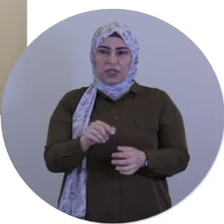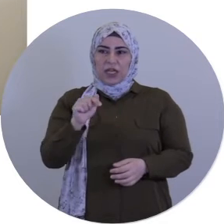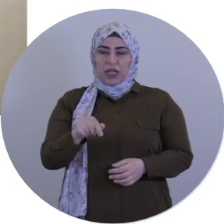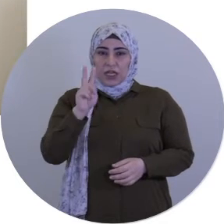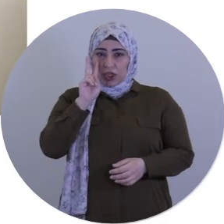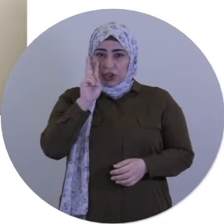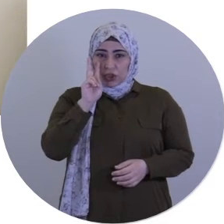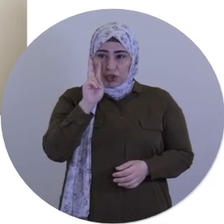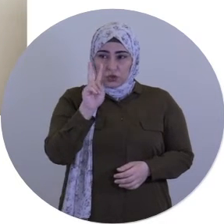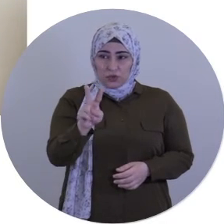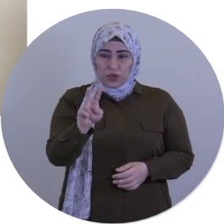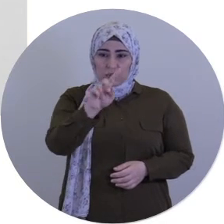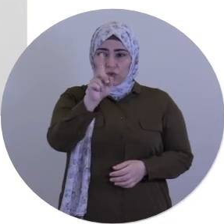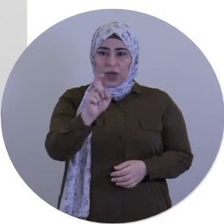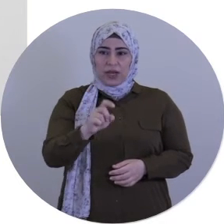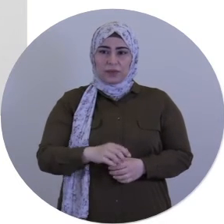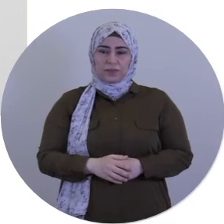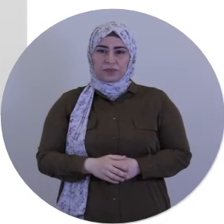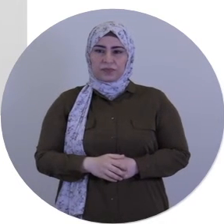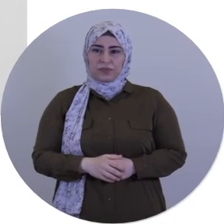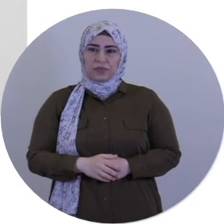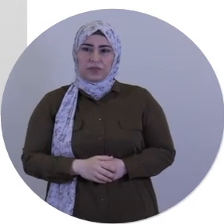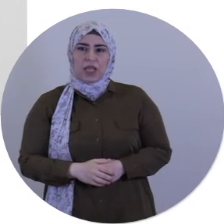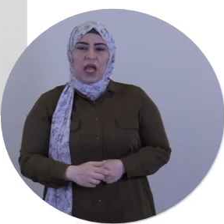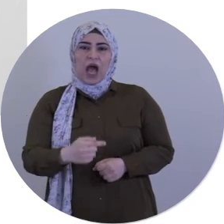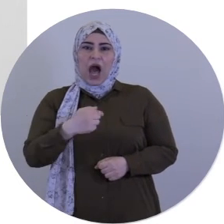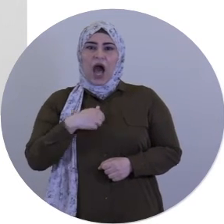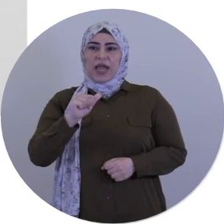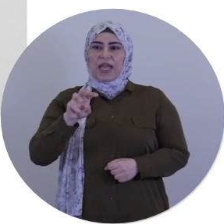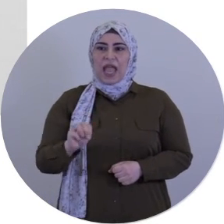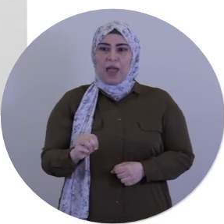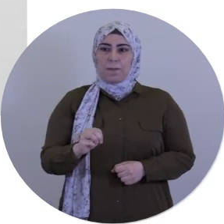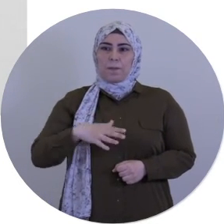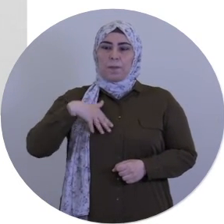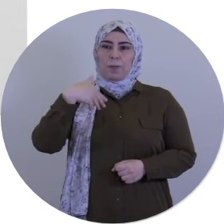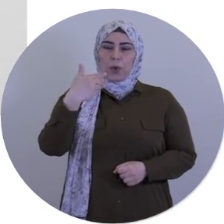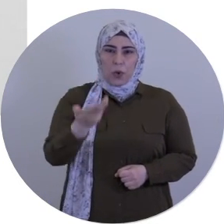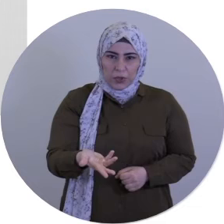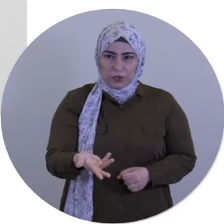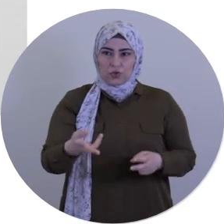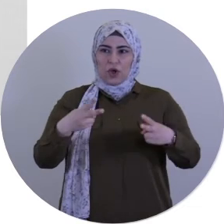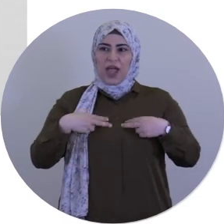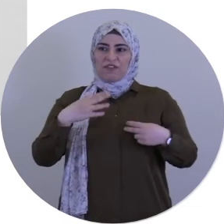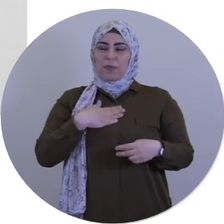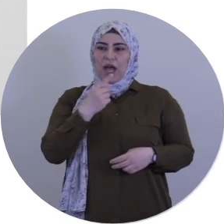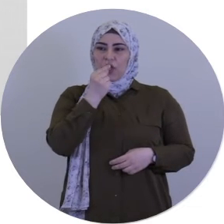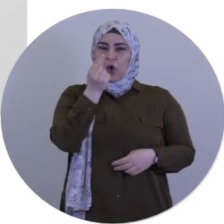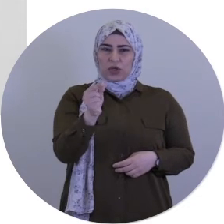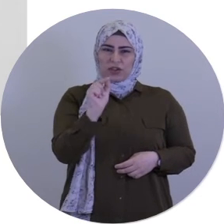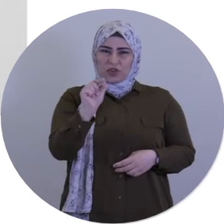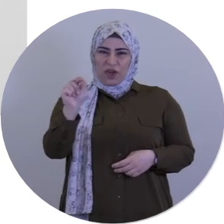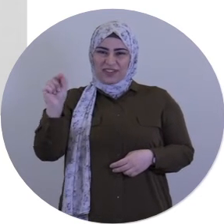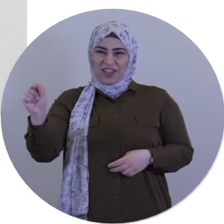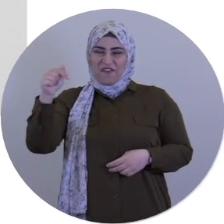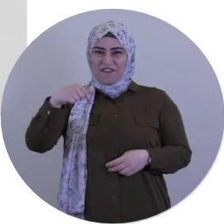got the answer correctly. I am going to have my order, within 2 days. What will you